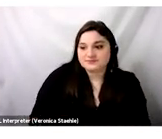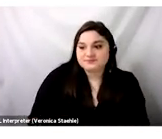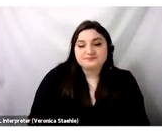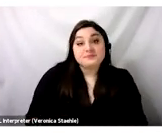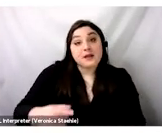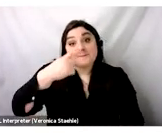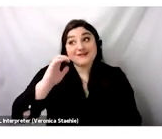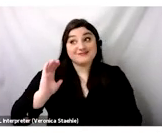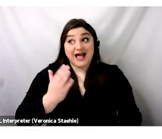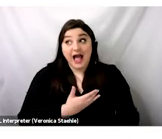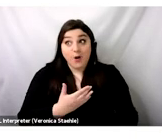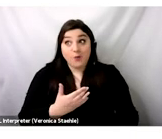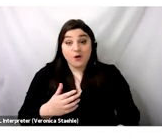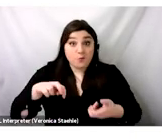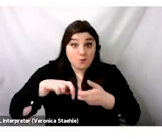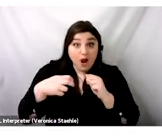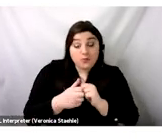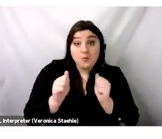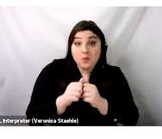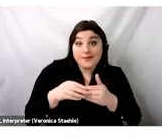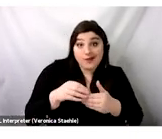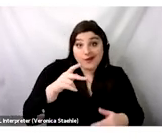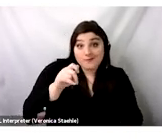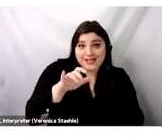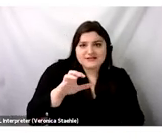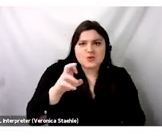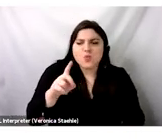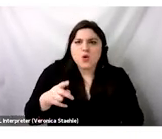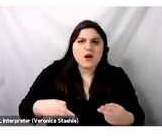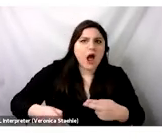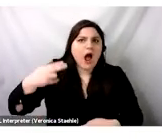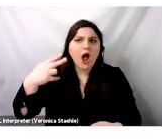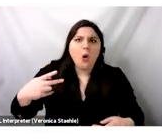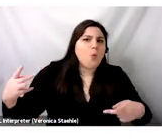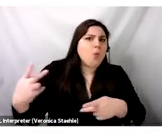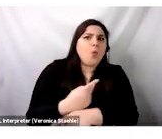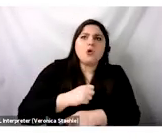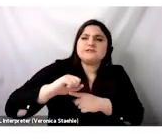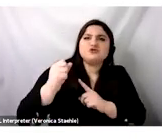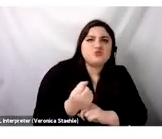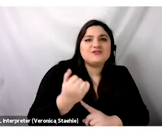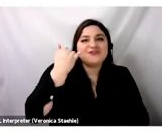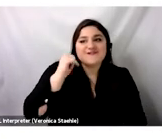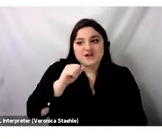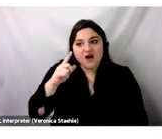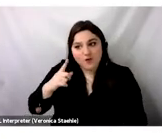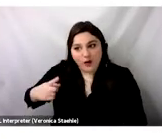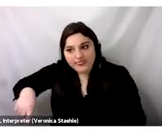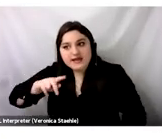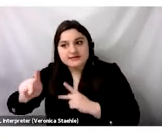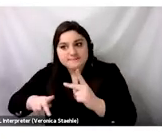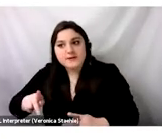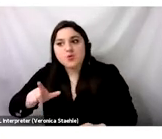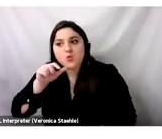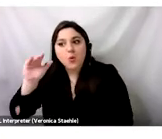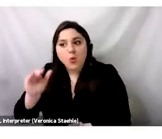these individuals. And oftentimes these people are low income. They're in countries that have